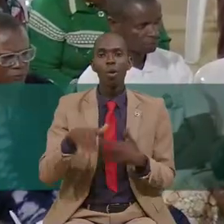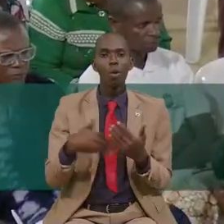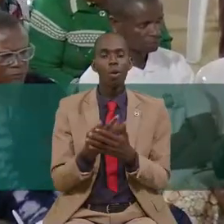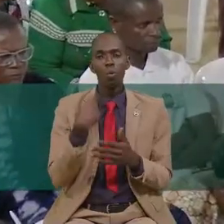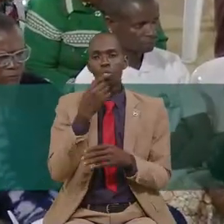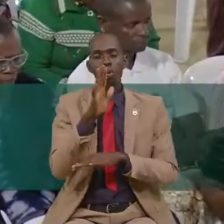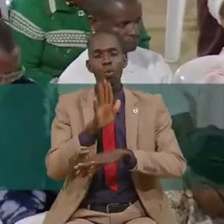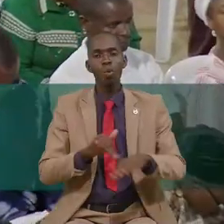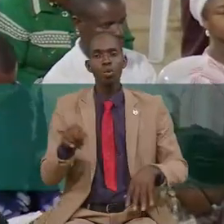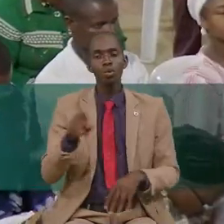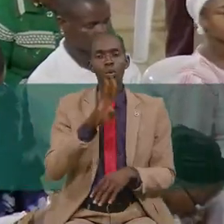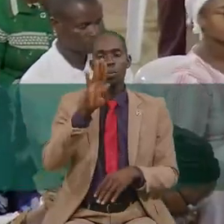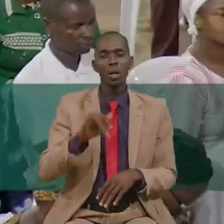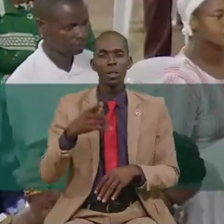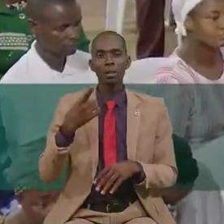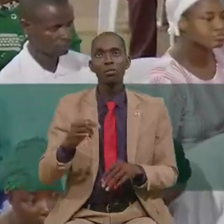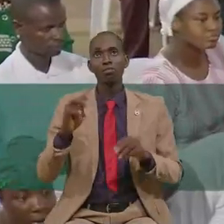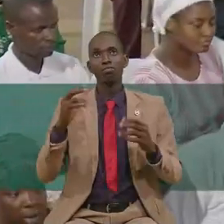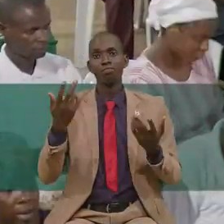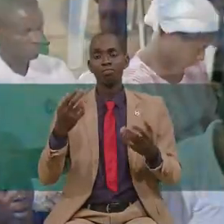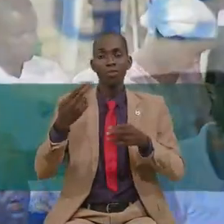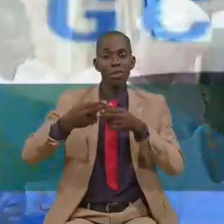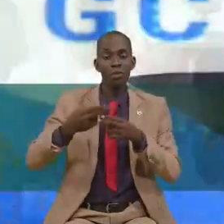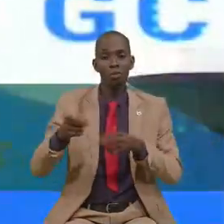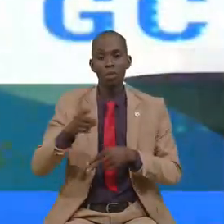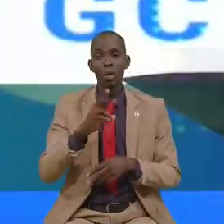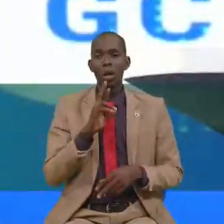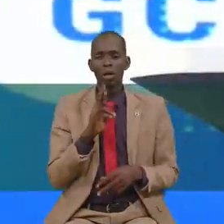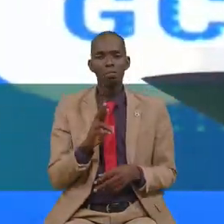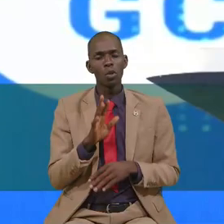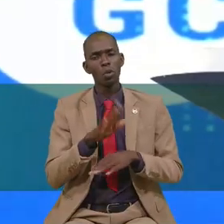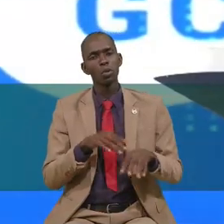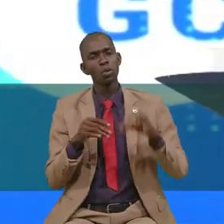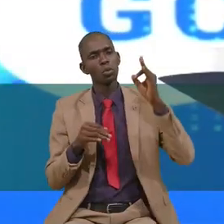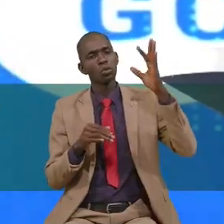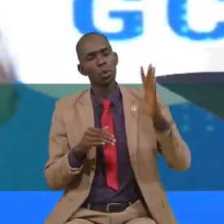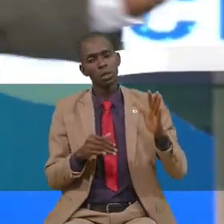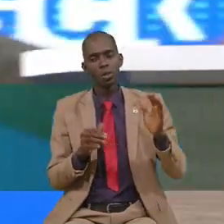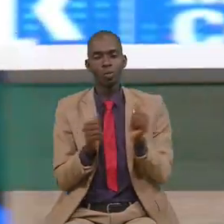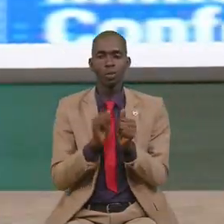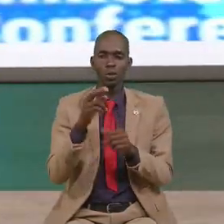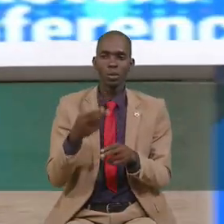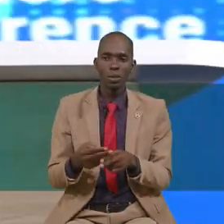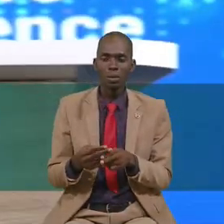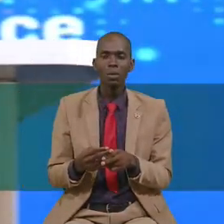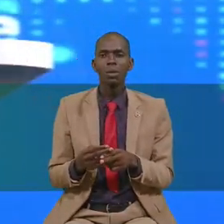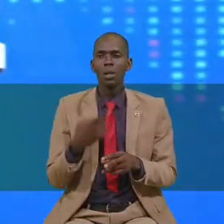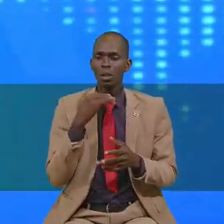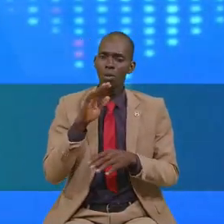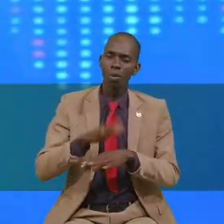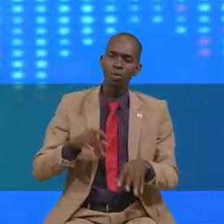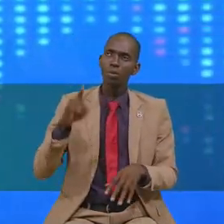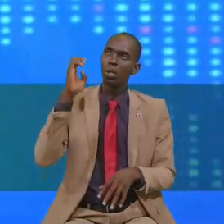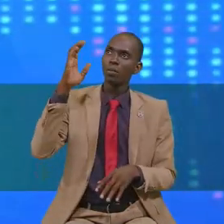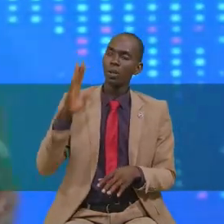the title you have, they said pastor, then they mention your name. They say evangelist, then